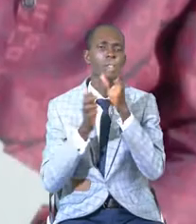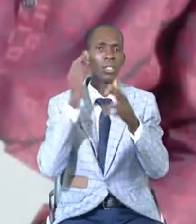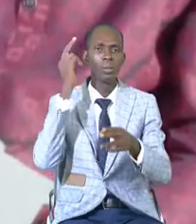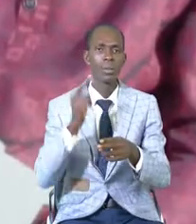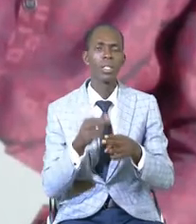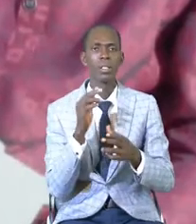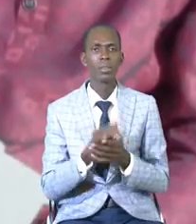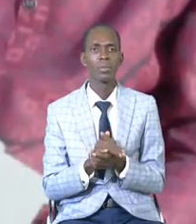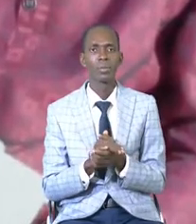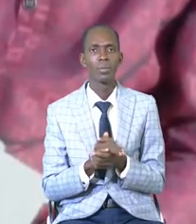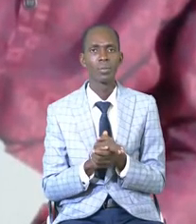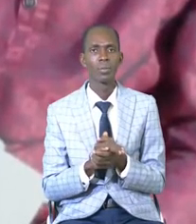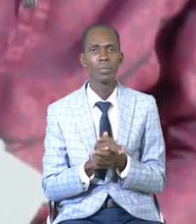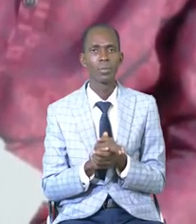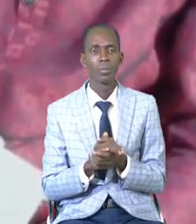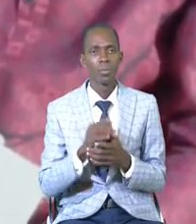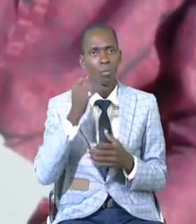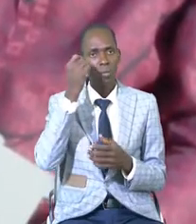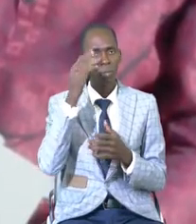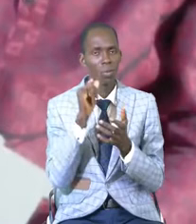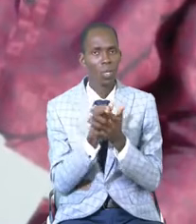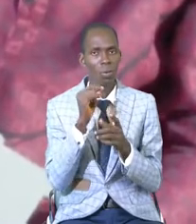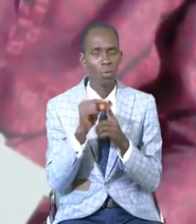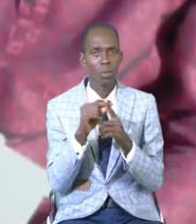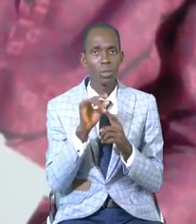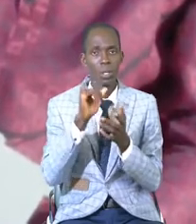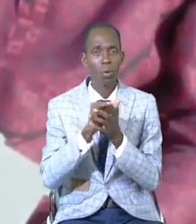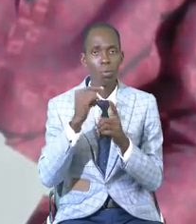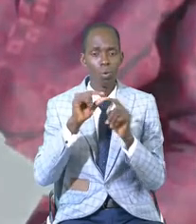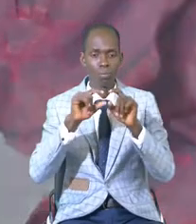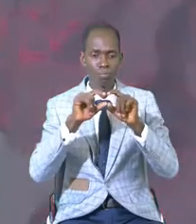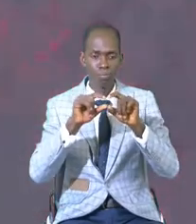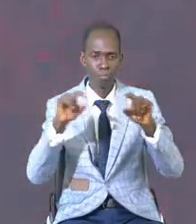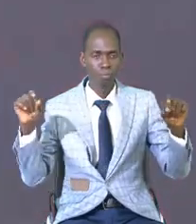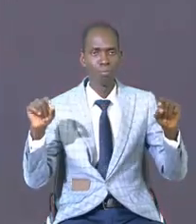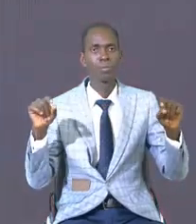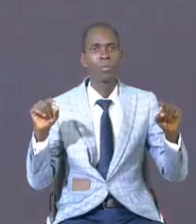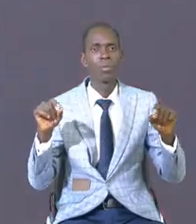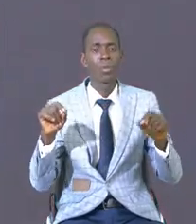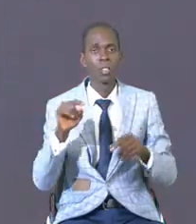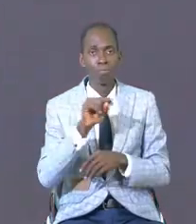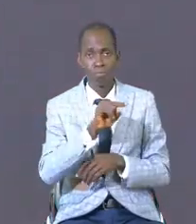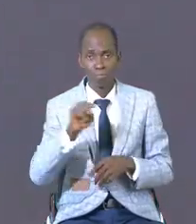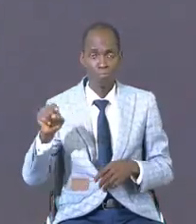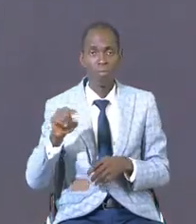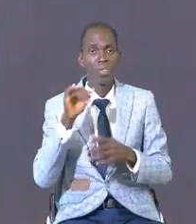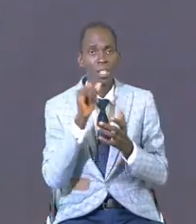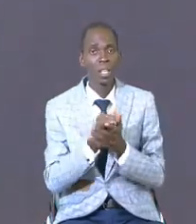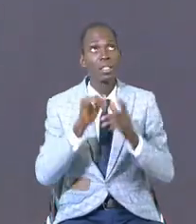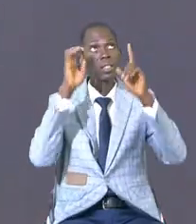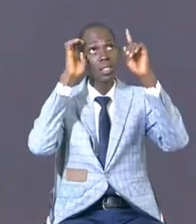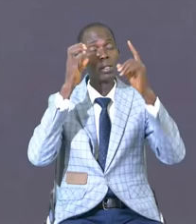name. Underline that word in your Bible, that he might destroy him that had